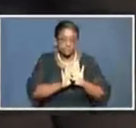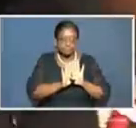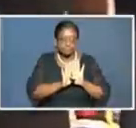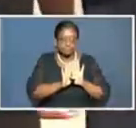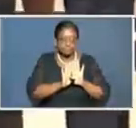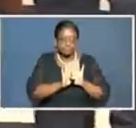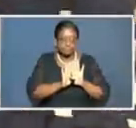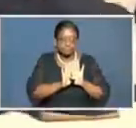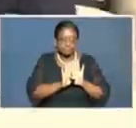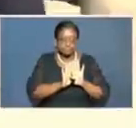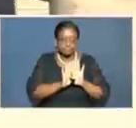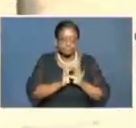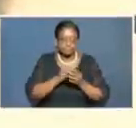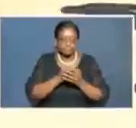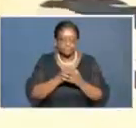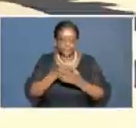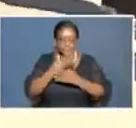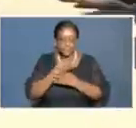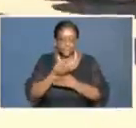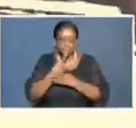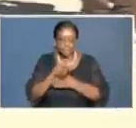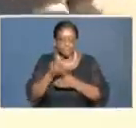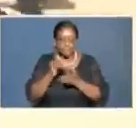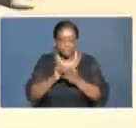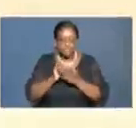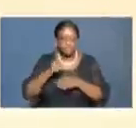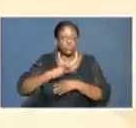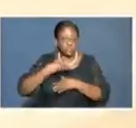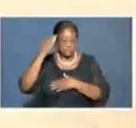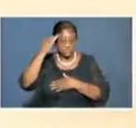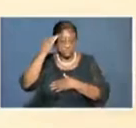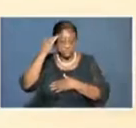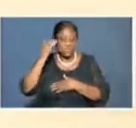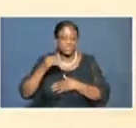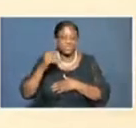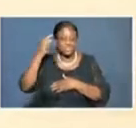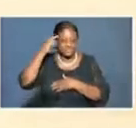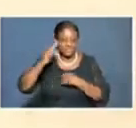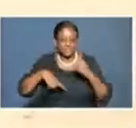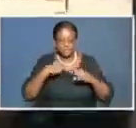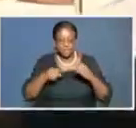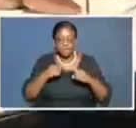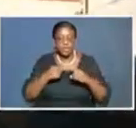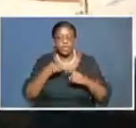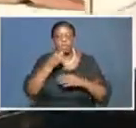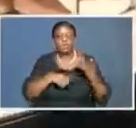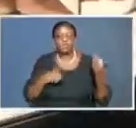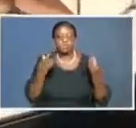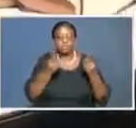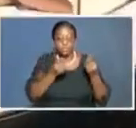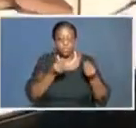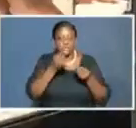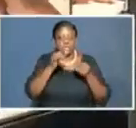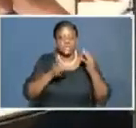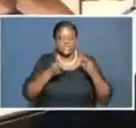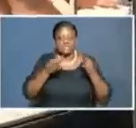but, you know, I guess moving forward, we have to think about risk mitigation. We know people are still going to